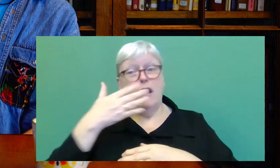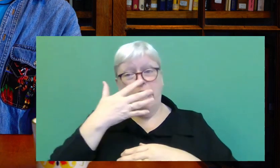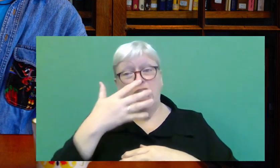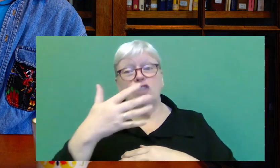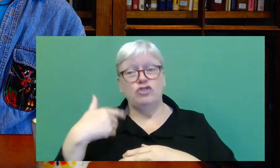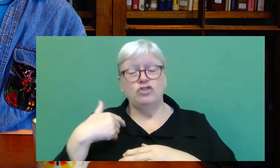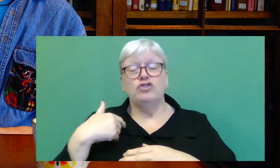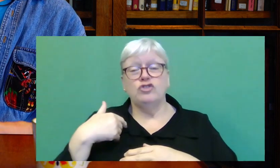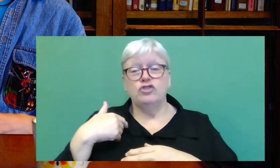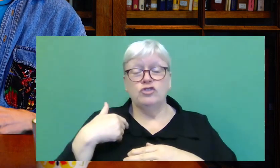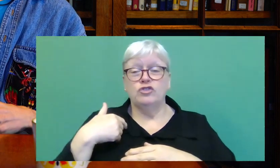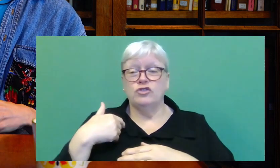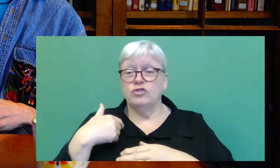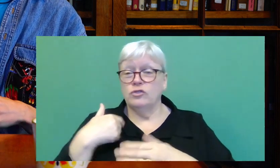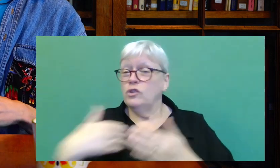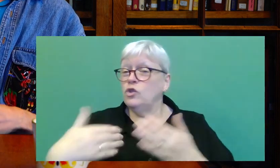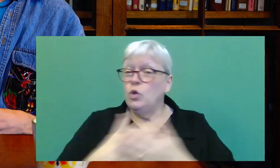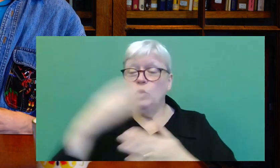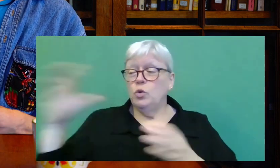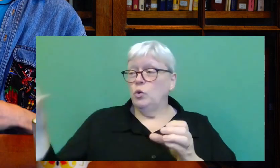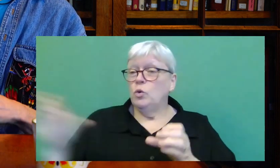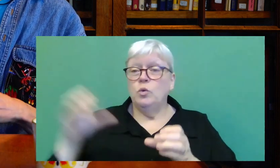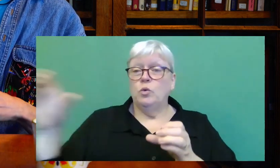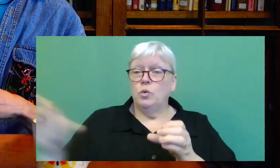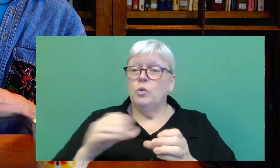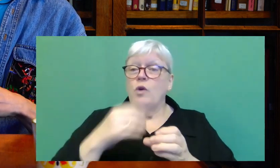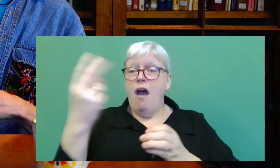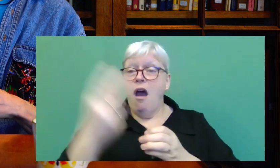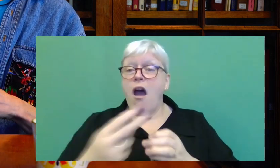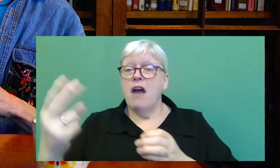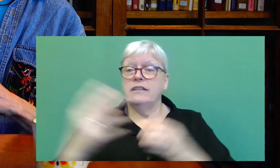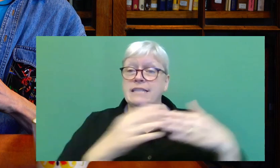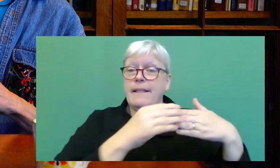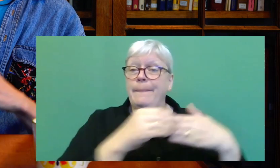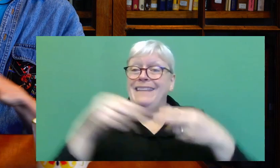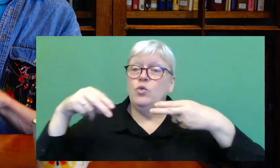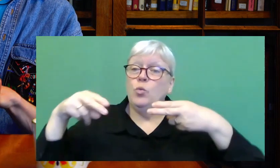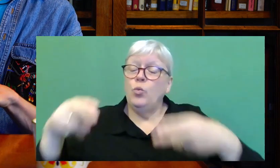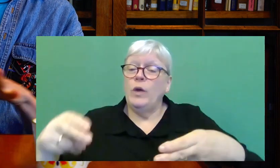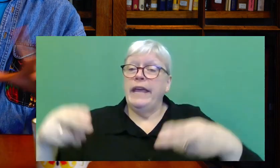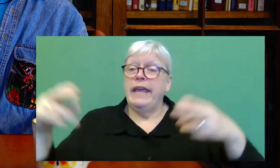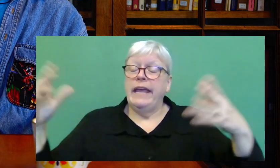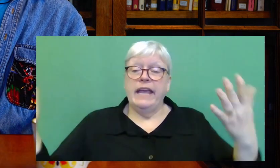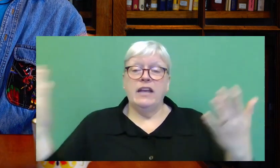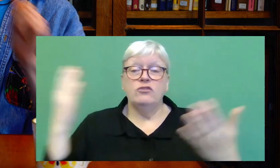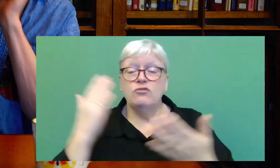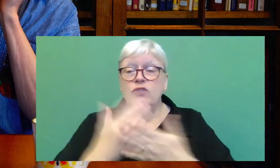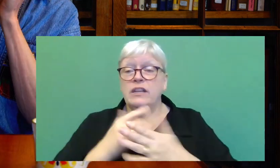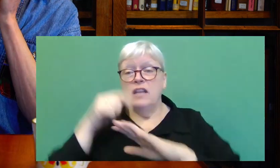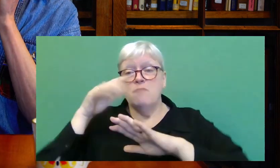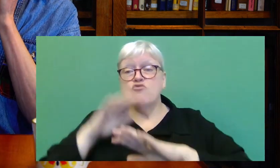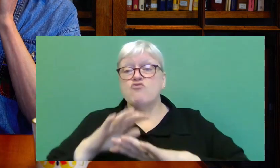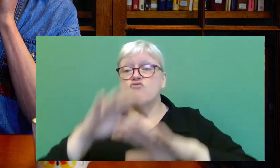leading the way from that perspective. And that ceremony, that liminal parade of the tackle shop, is hopefully